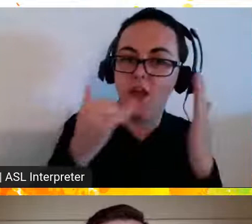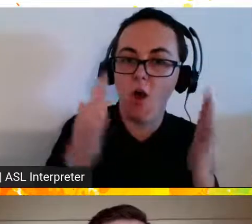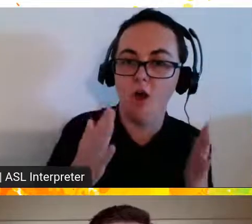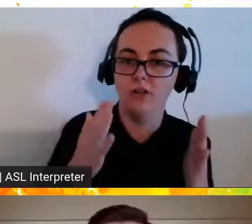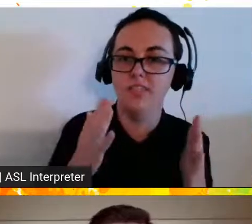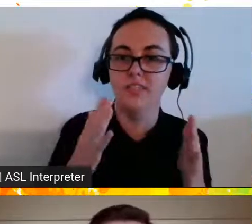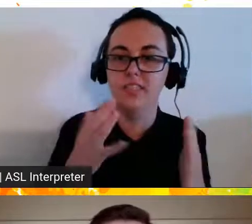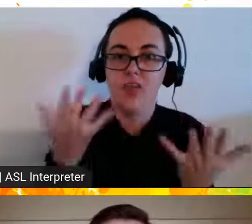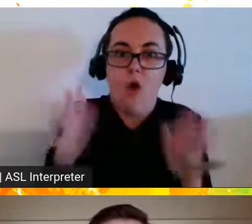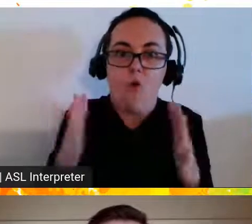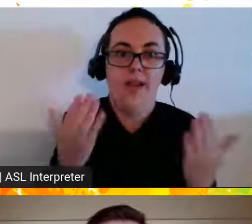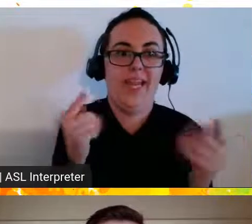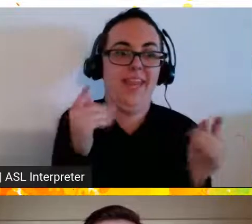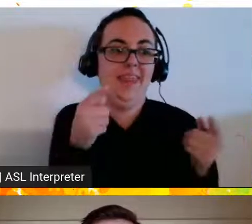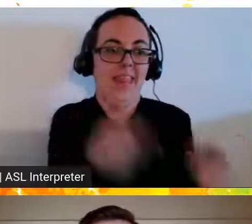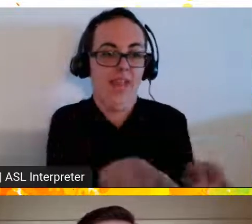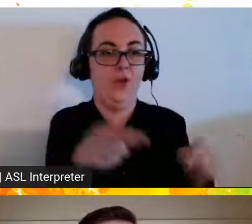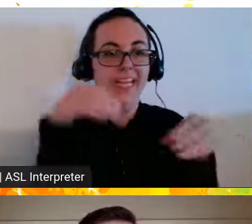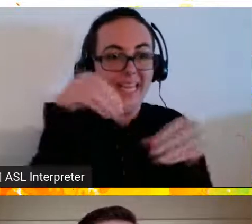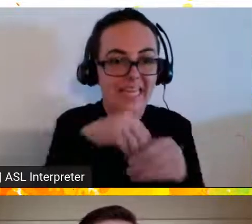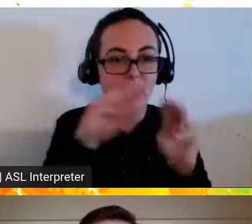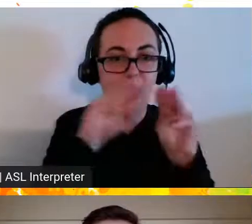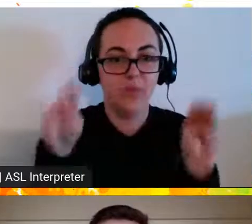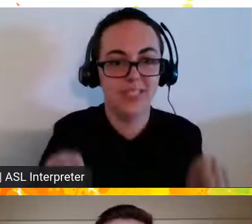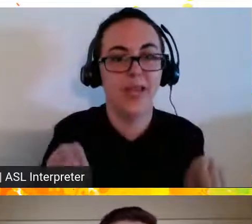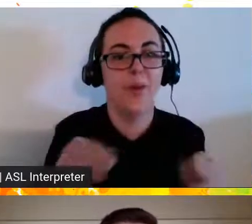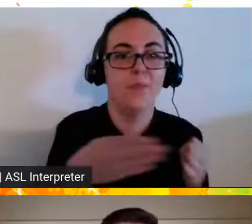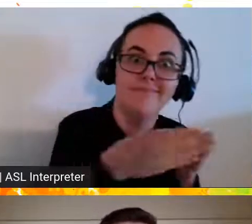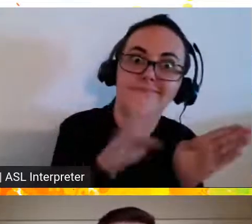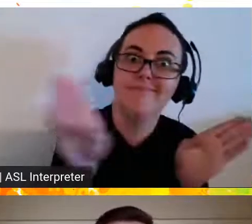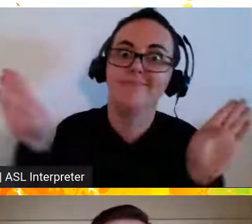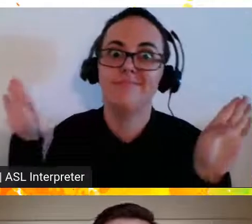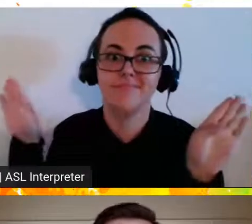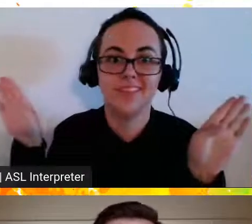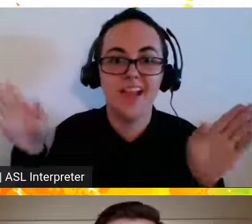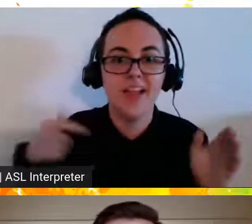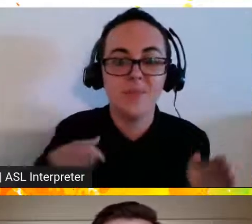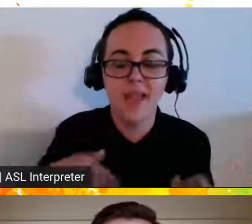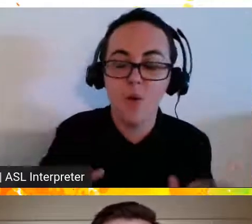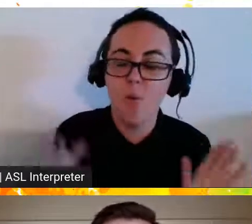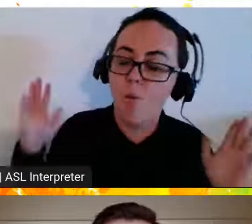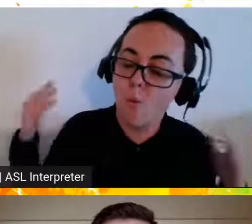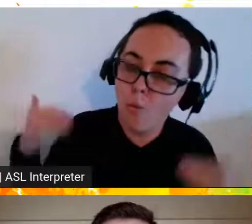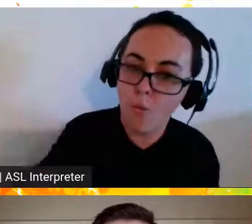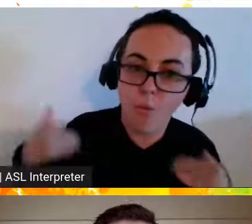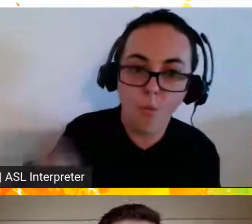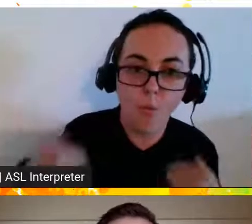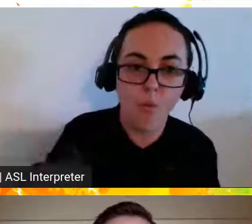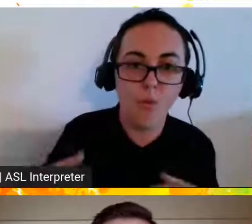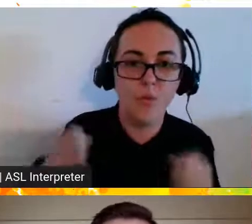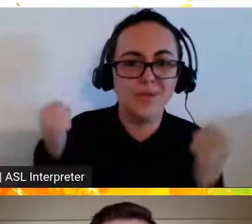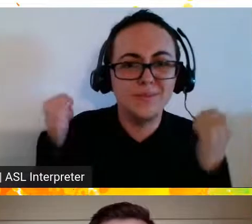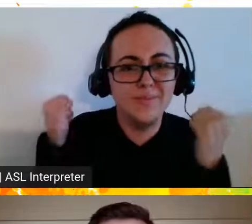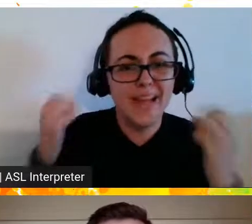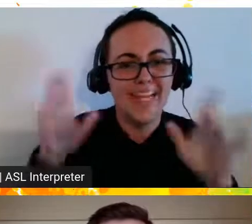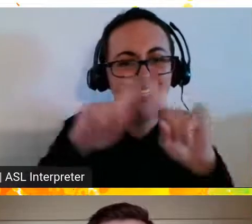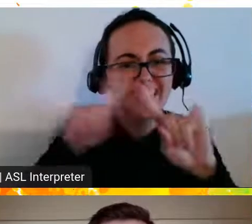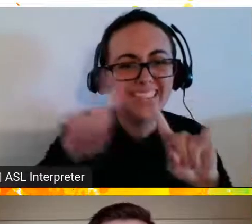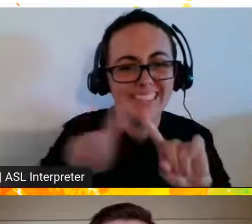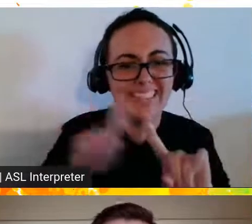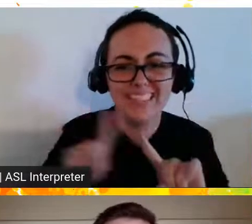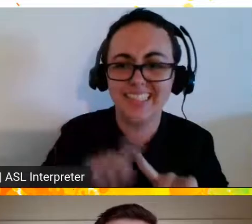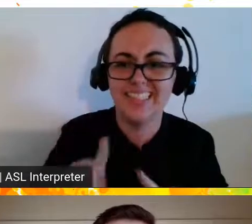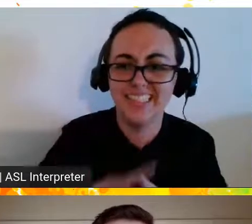through our entire collection. And what struck me was, wow, there's so much actually that could speak to so many of these issues that we